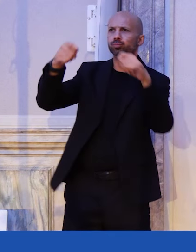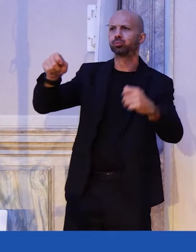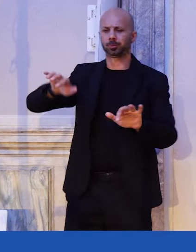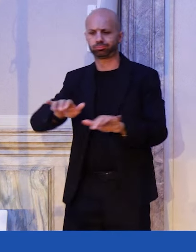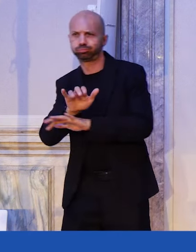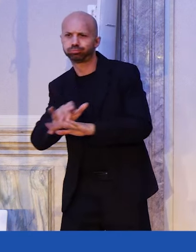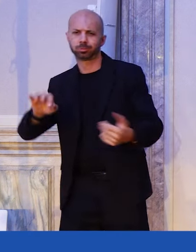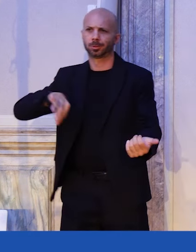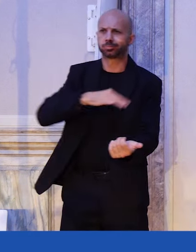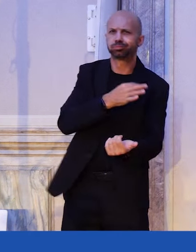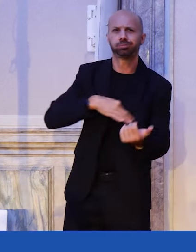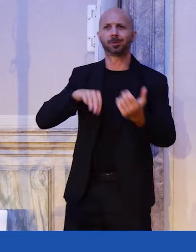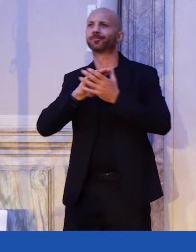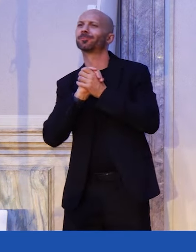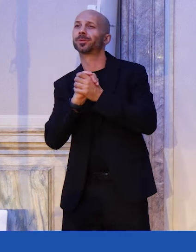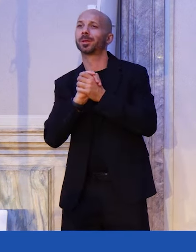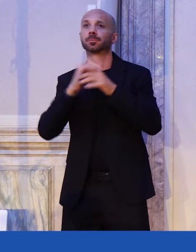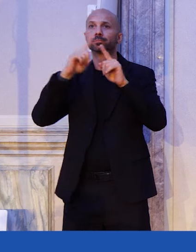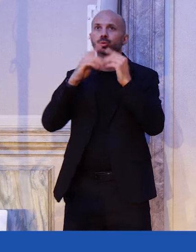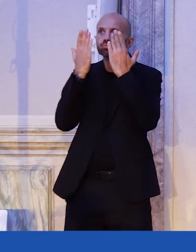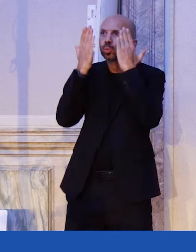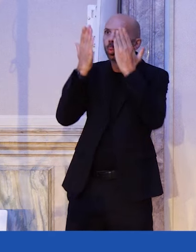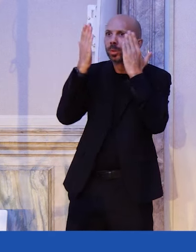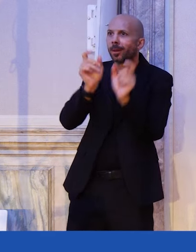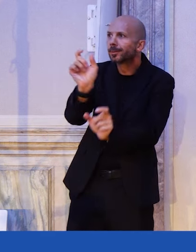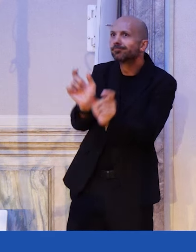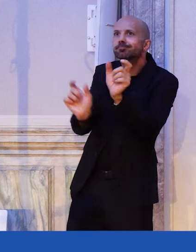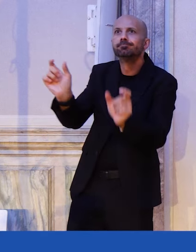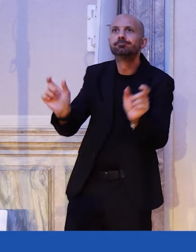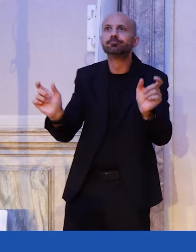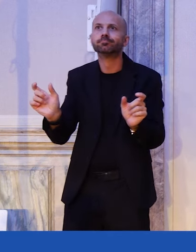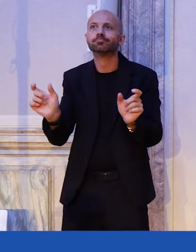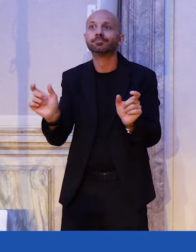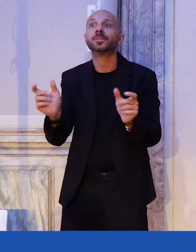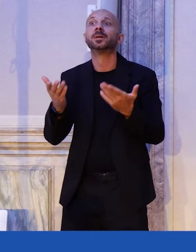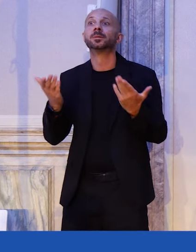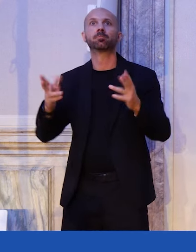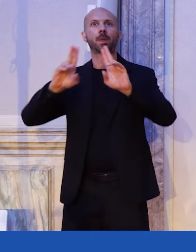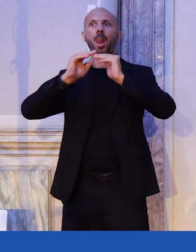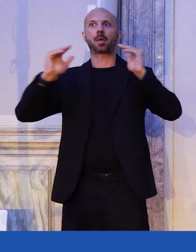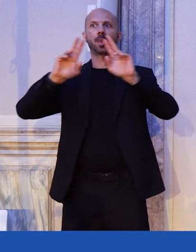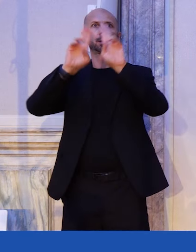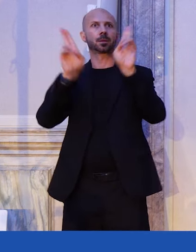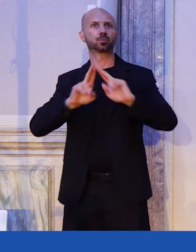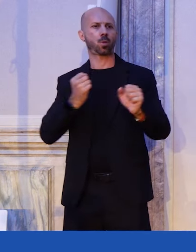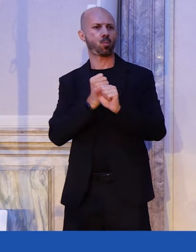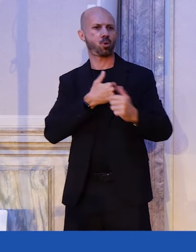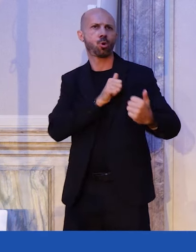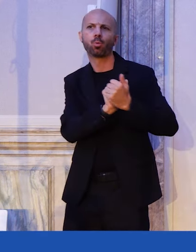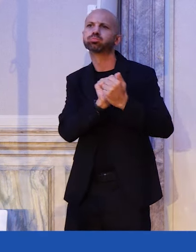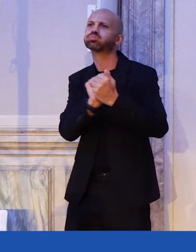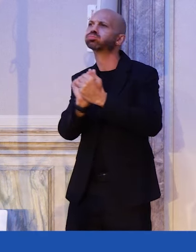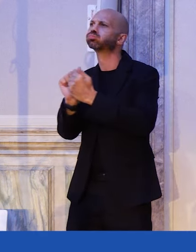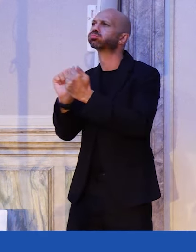of the international Ensemble M Academy who we have met and worked with and continue to inspire and challenge